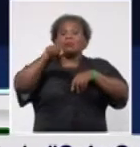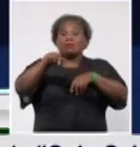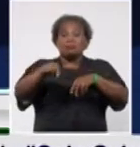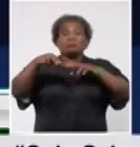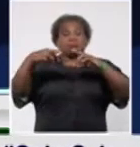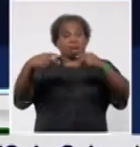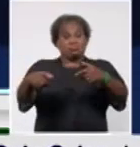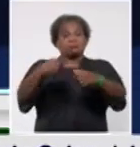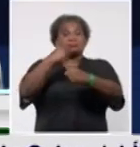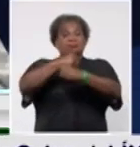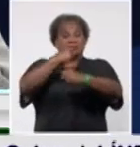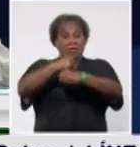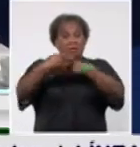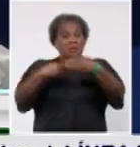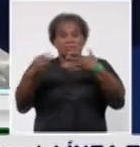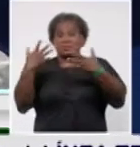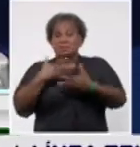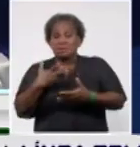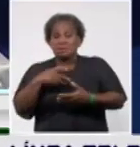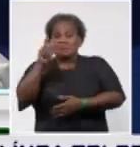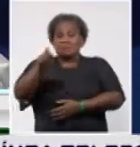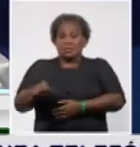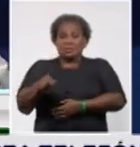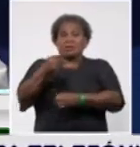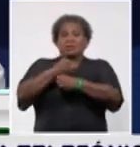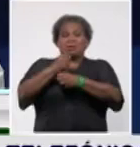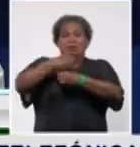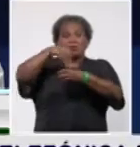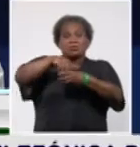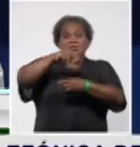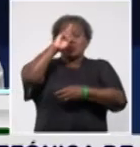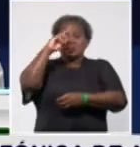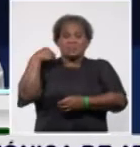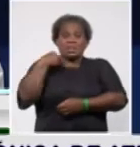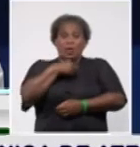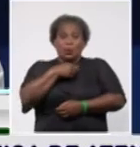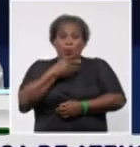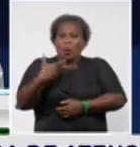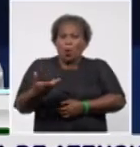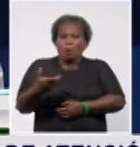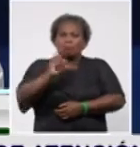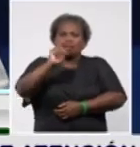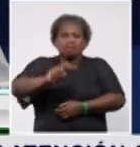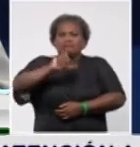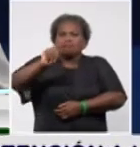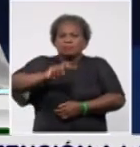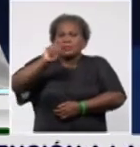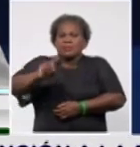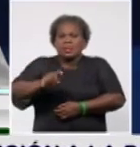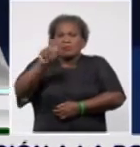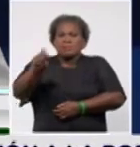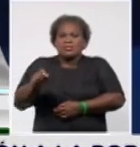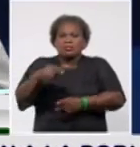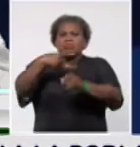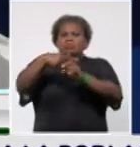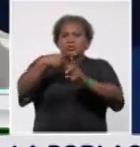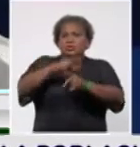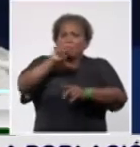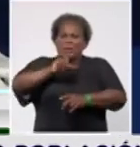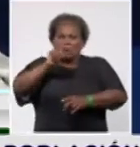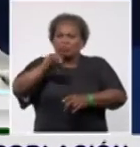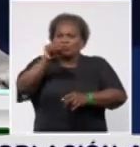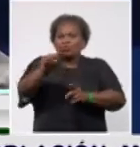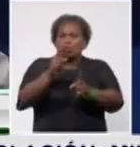everyone they have had contact with over the last 15 days. That said, it is possible that